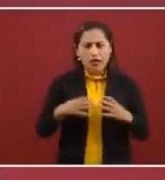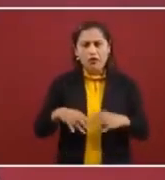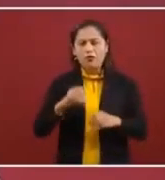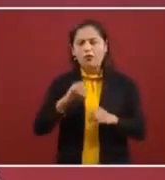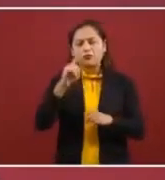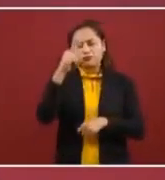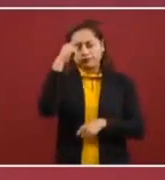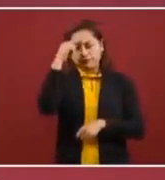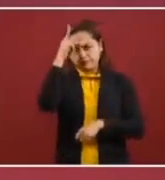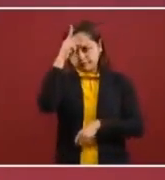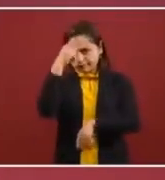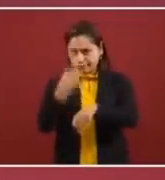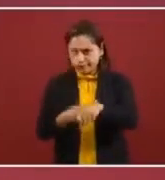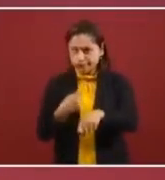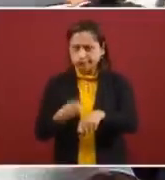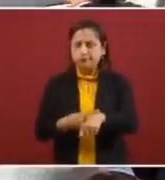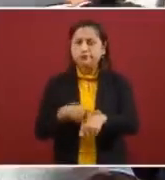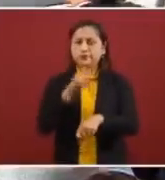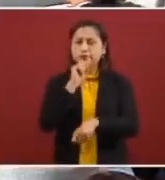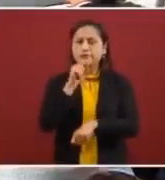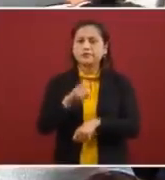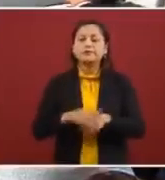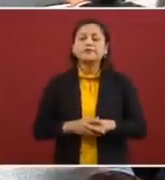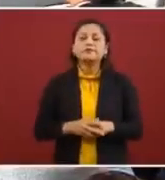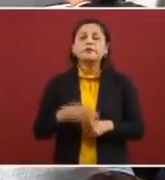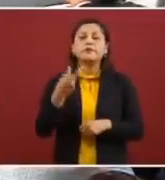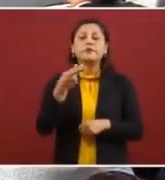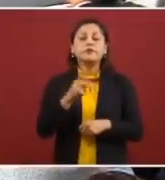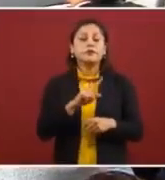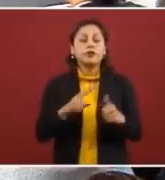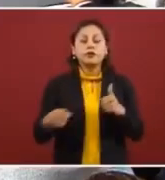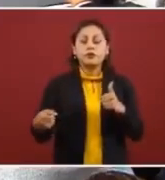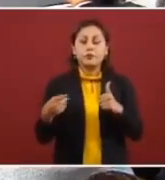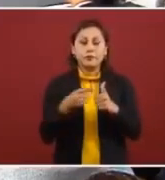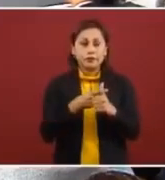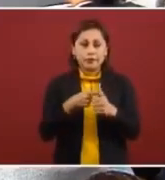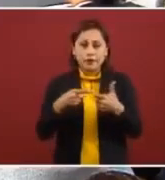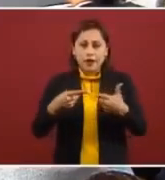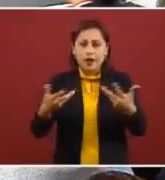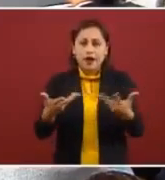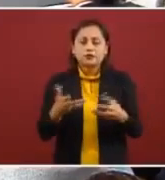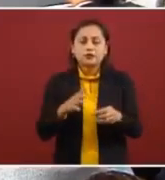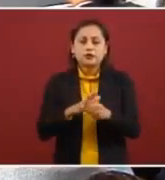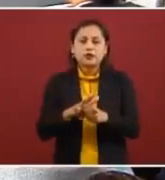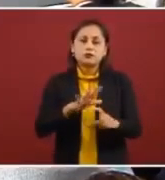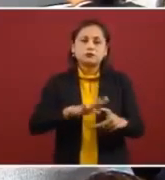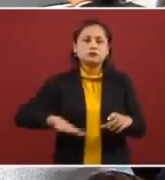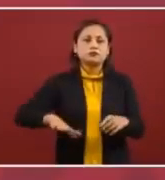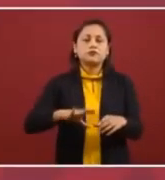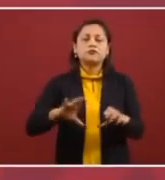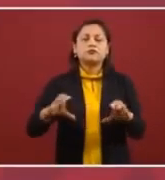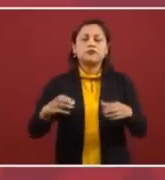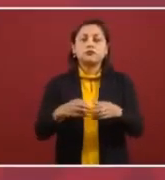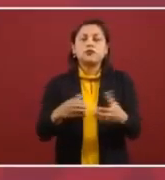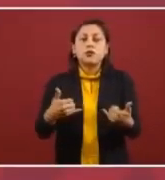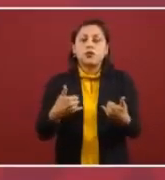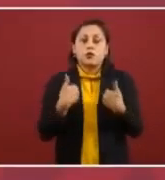which wind up in mental health issues. But the principal action is precisely with the youth,